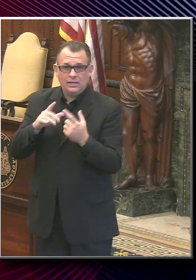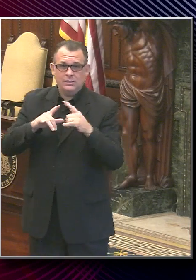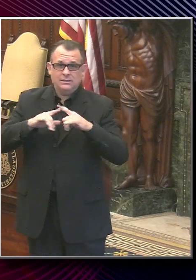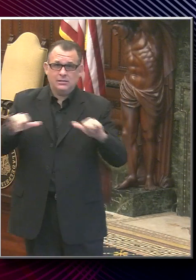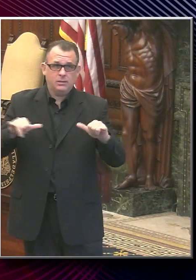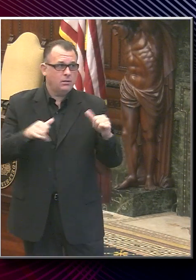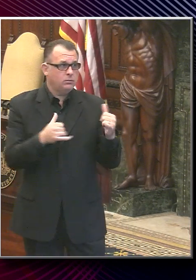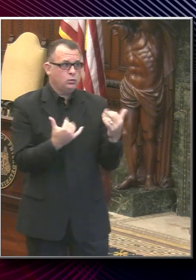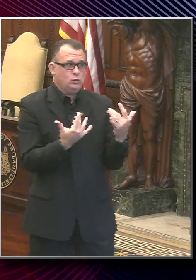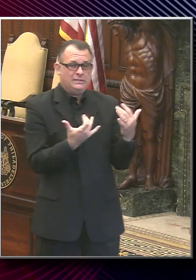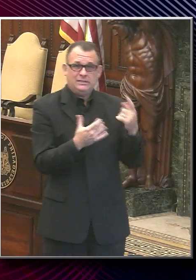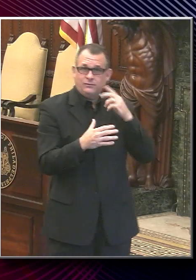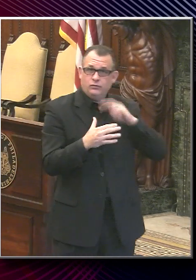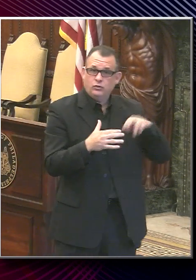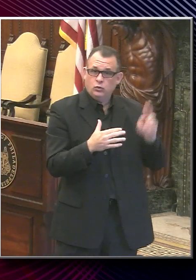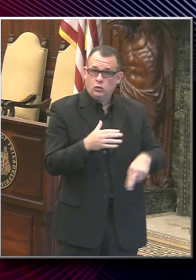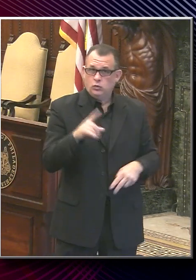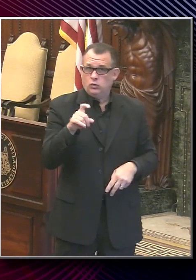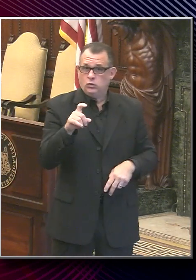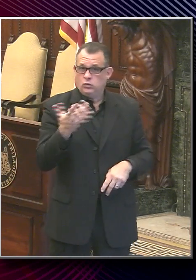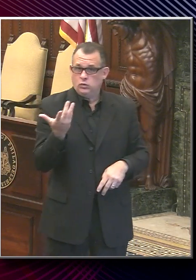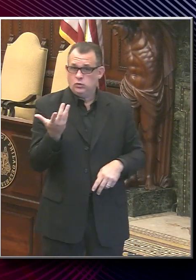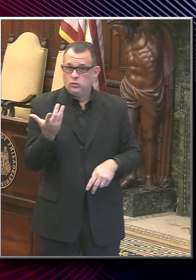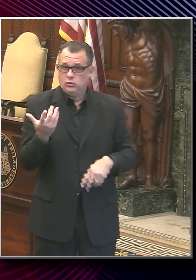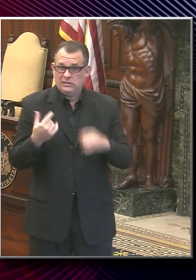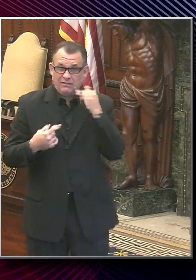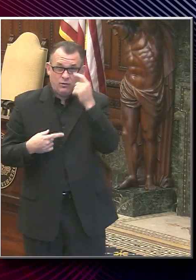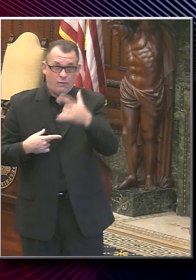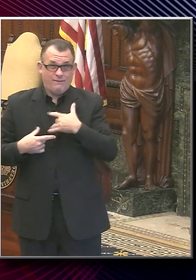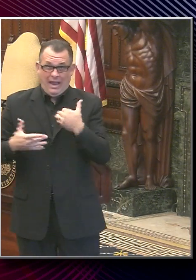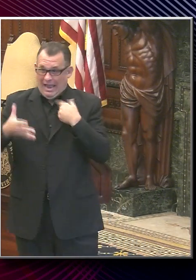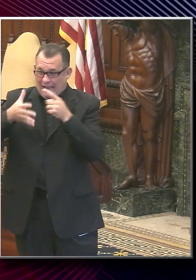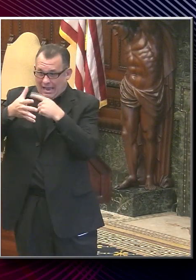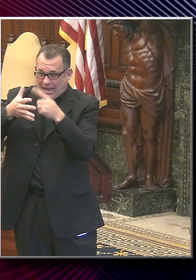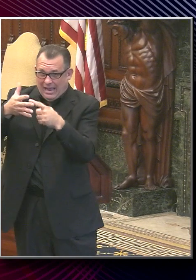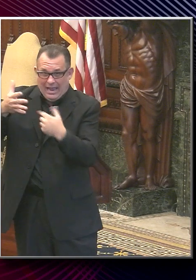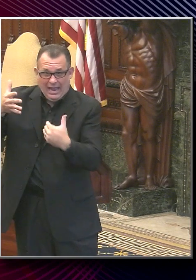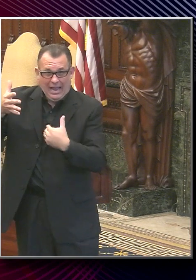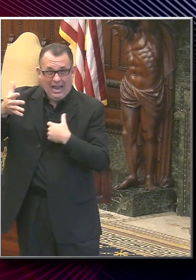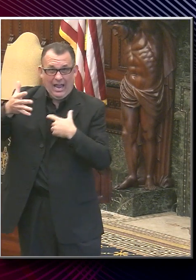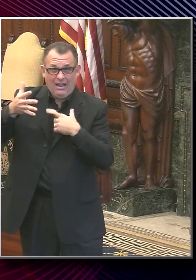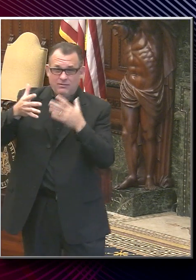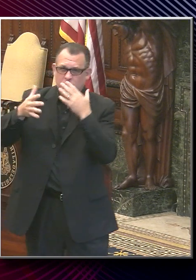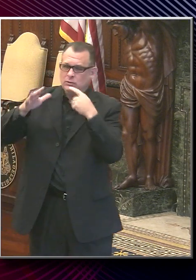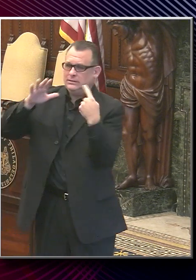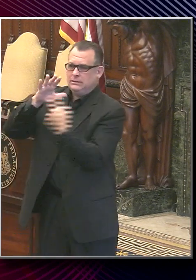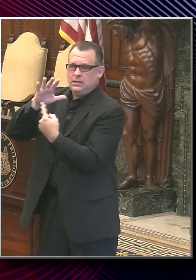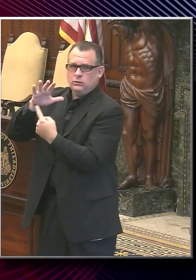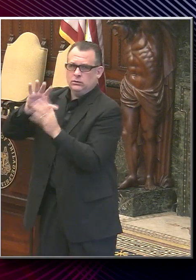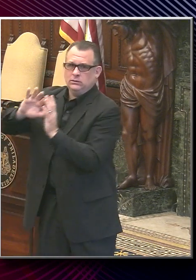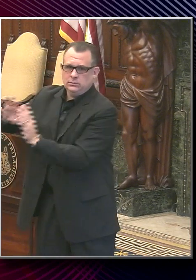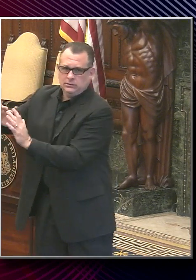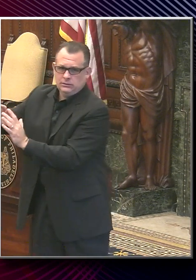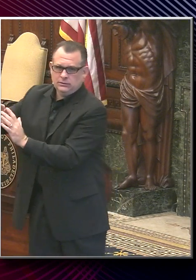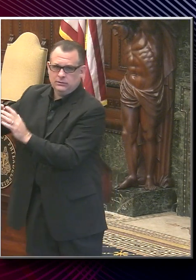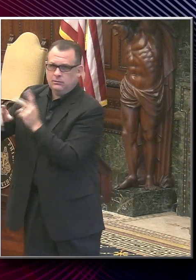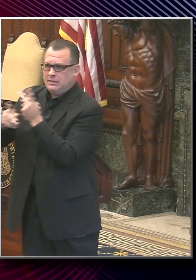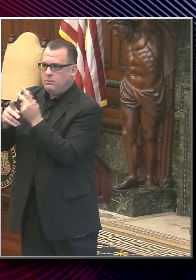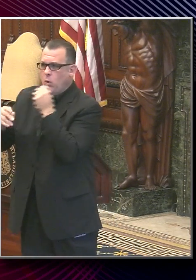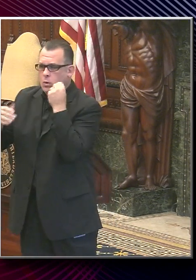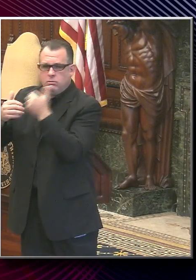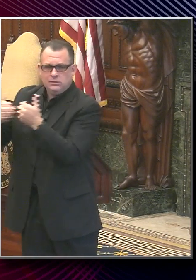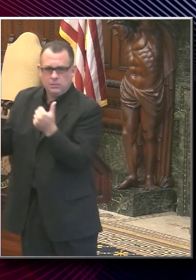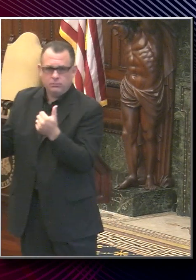not? If you have symptoms, yes, you should isolate while waiting for test results. But if you don't, if you just believe maybe